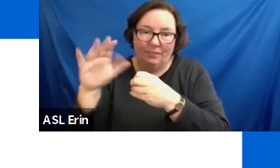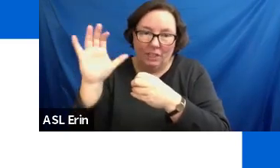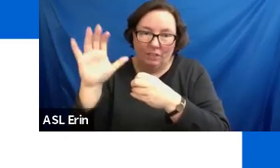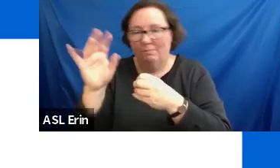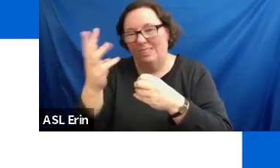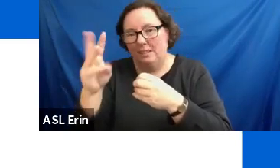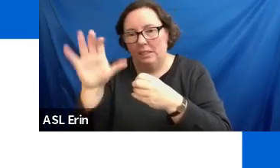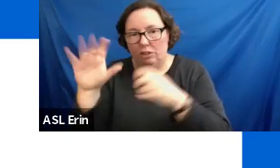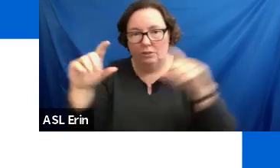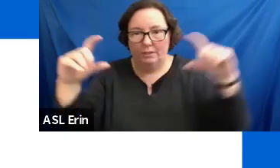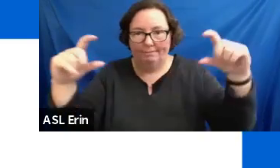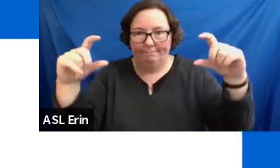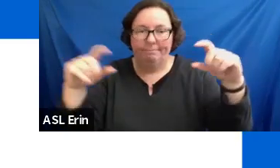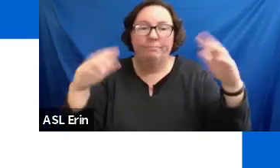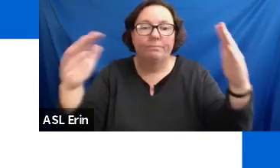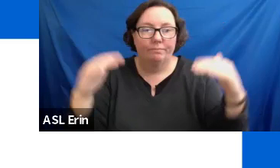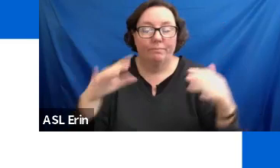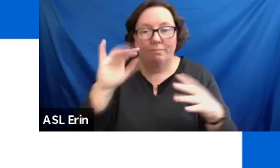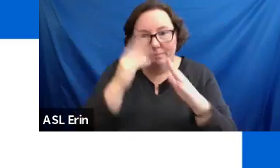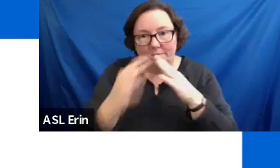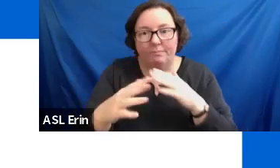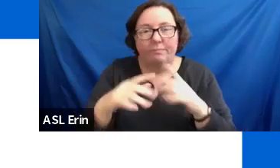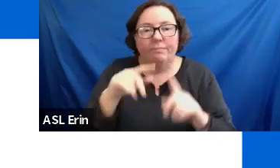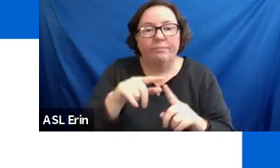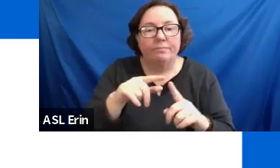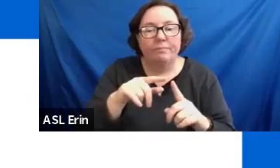So just a note about that in terms of the